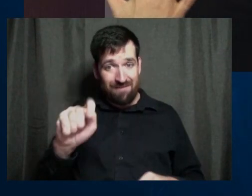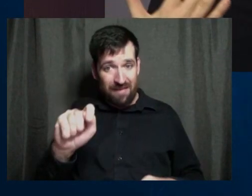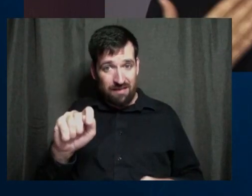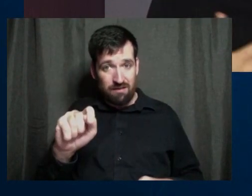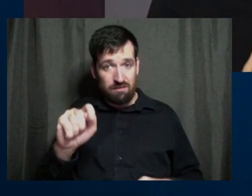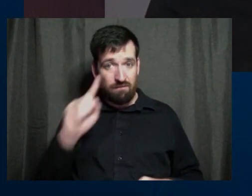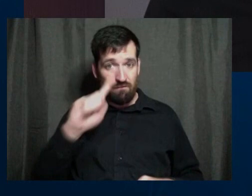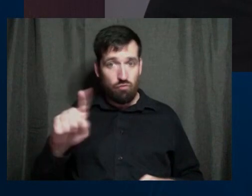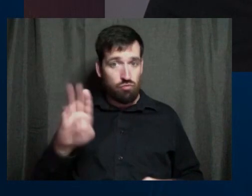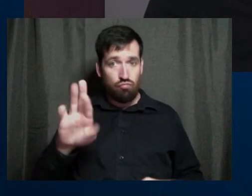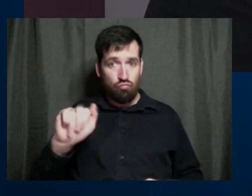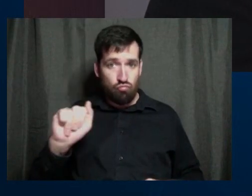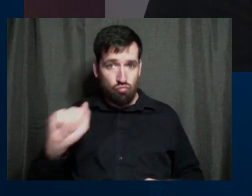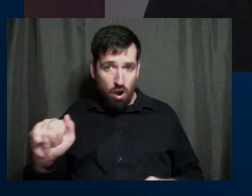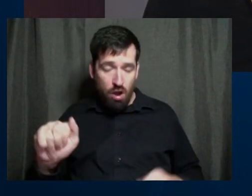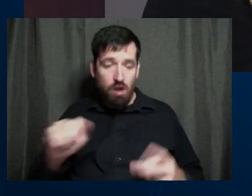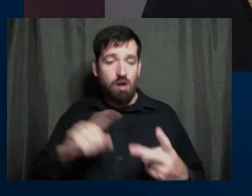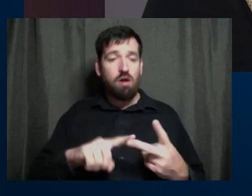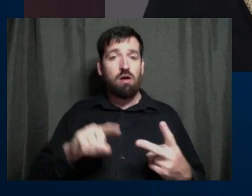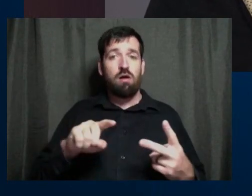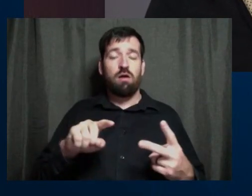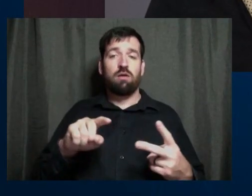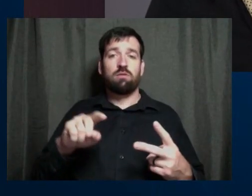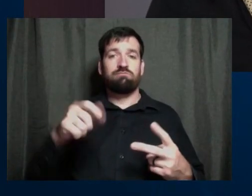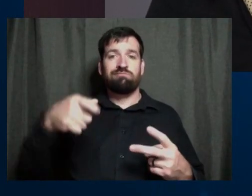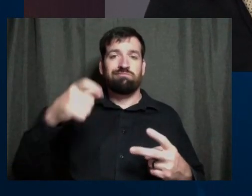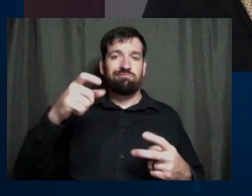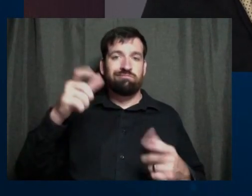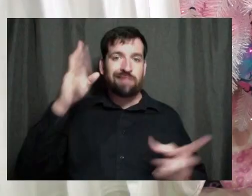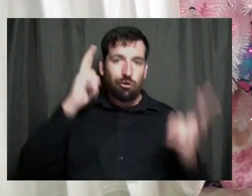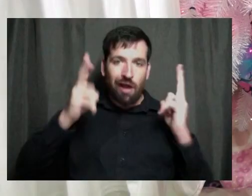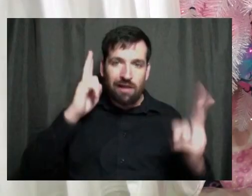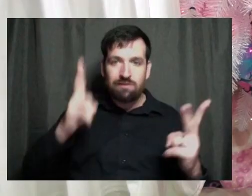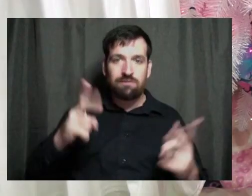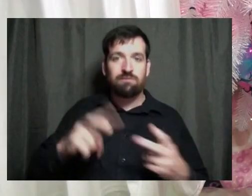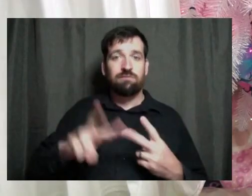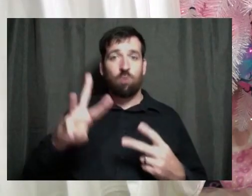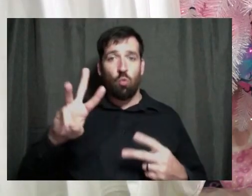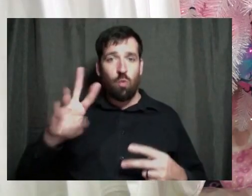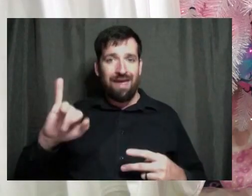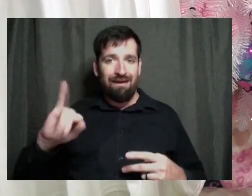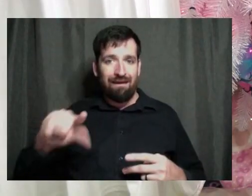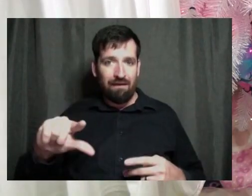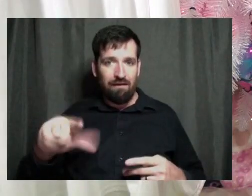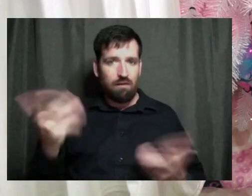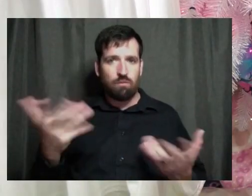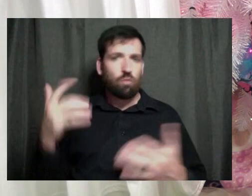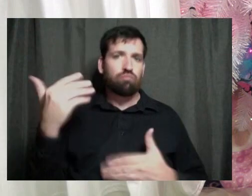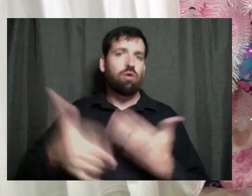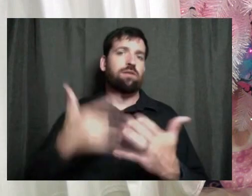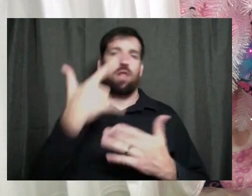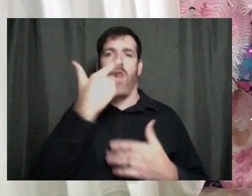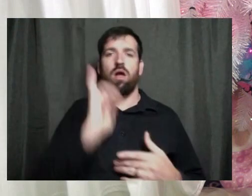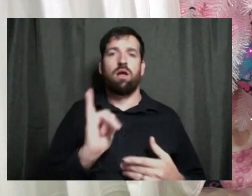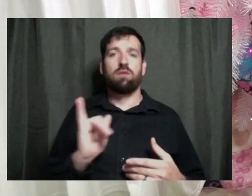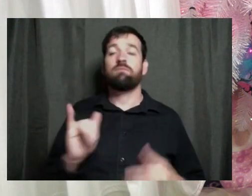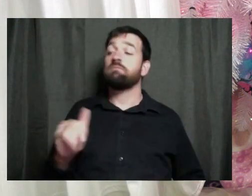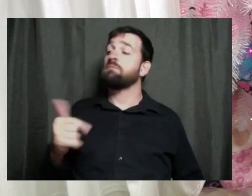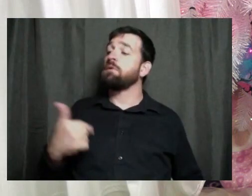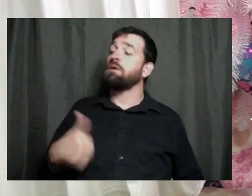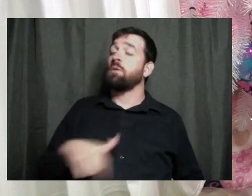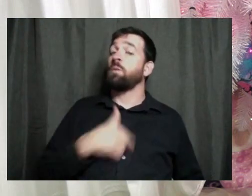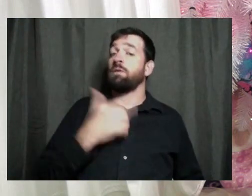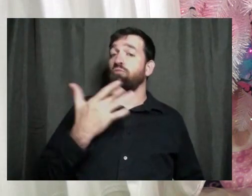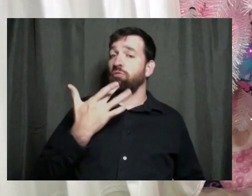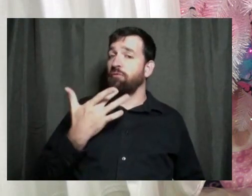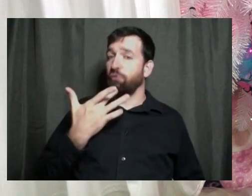and wigs or a haircut, what's the process for that? Well, we do prefer an